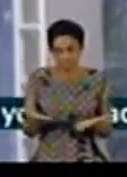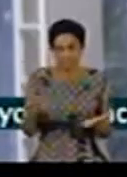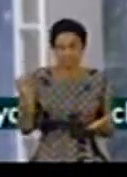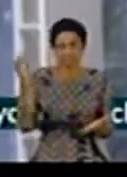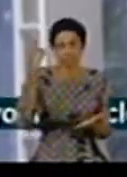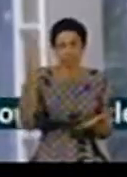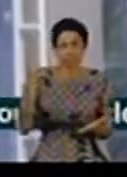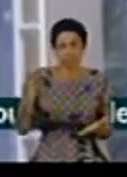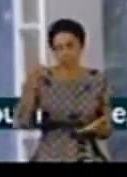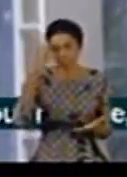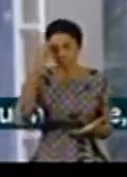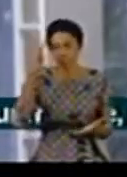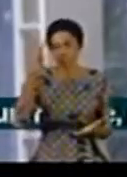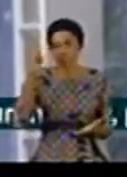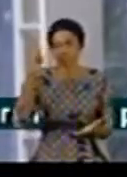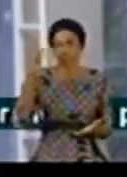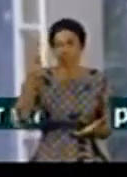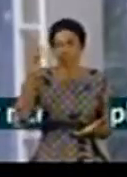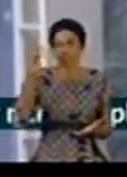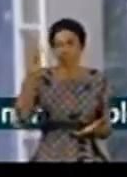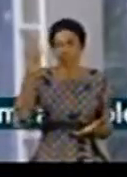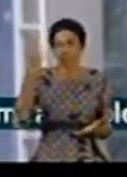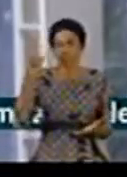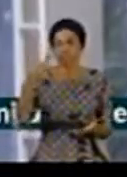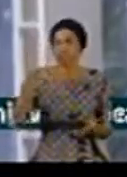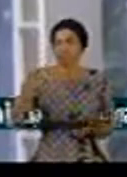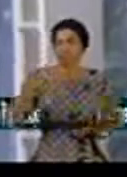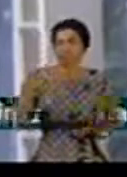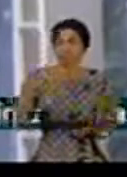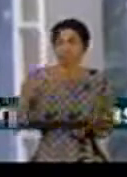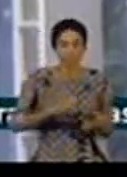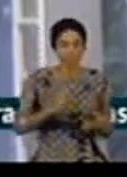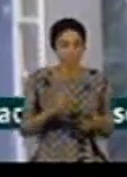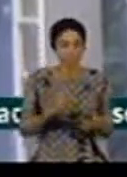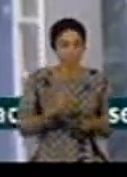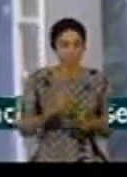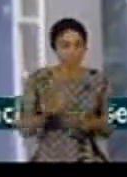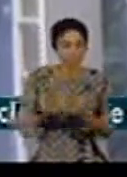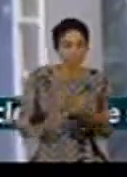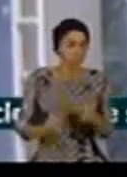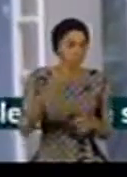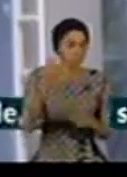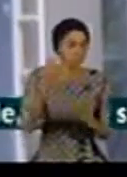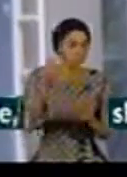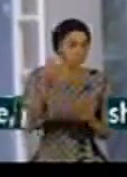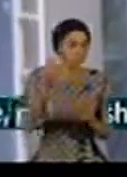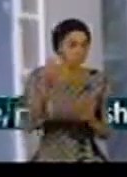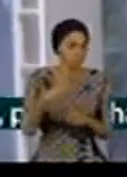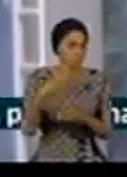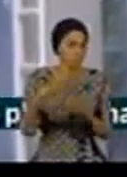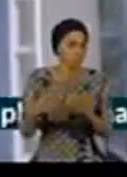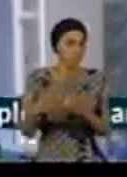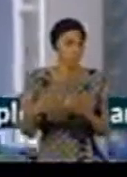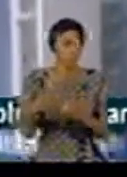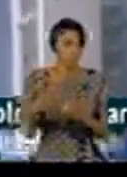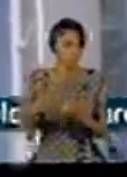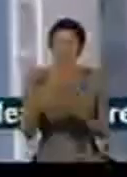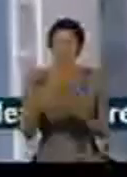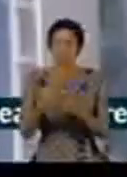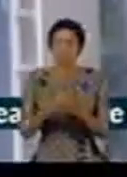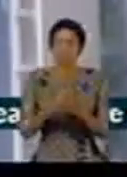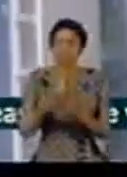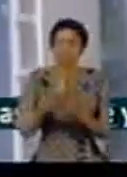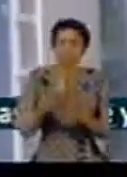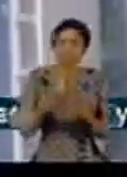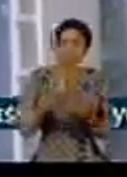Kumuyi, give us the final statement concerning my leg. The same that time the Lord visited me. My leg now has